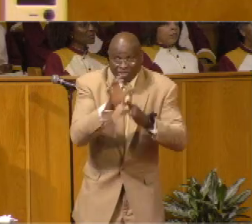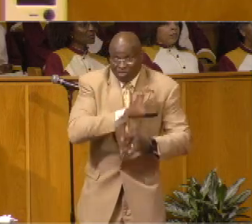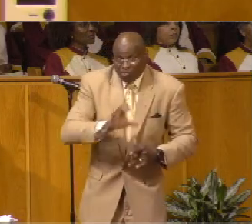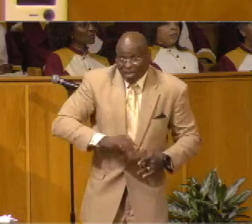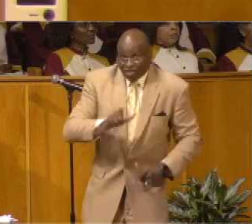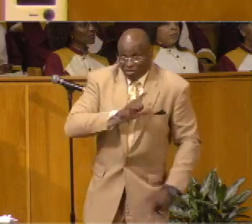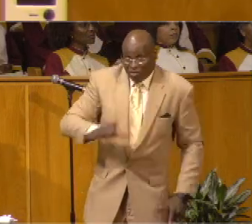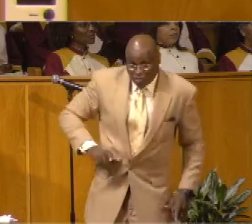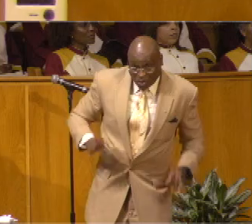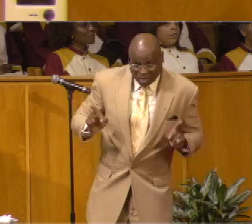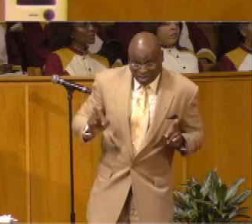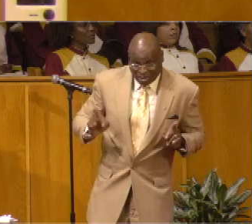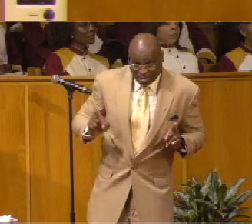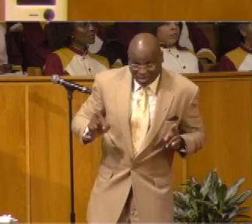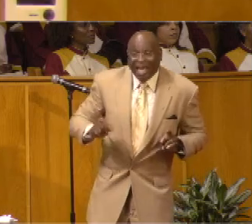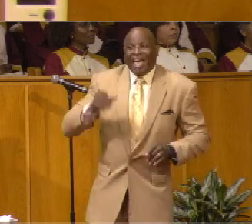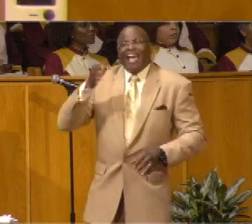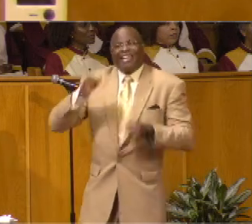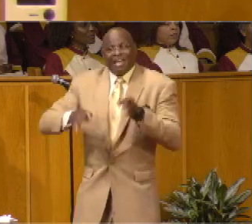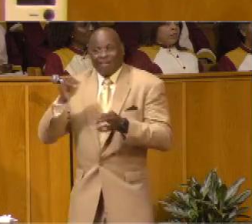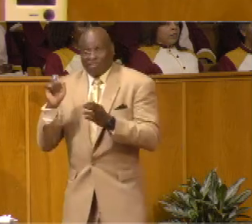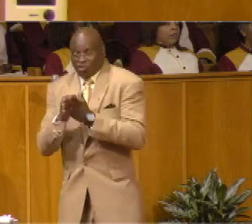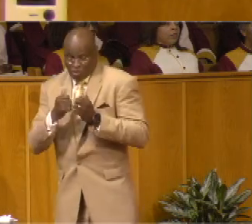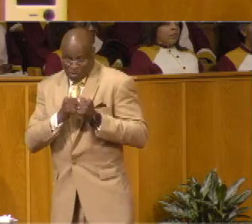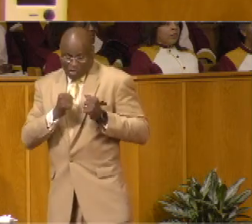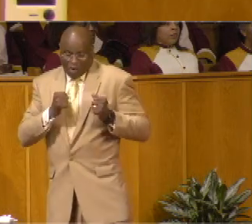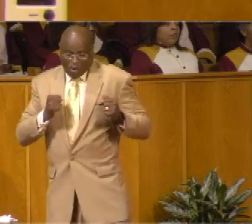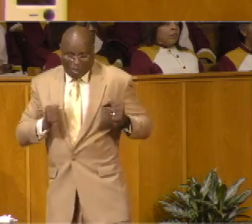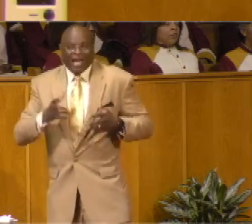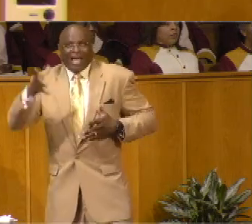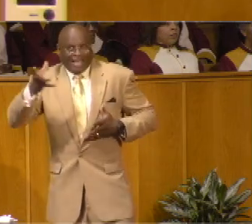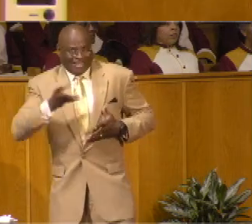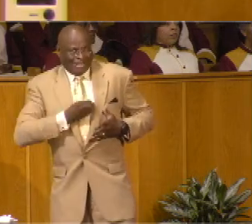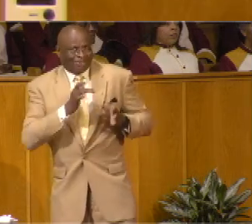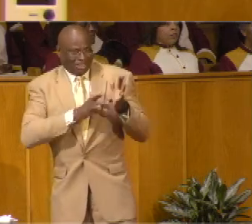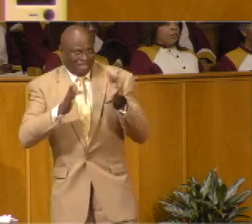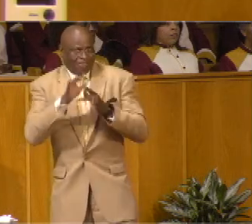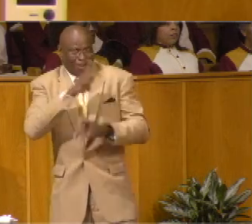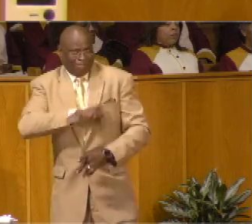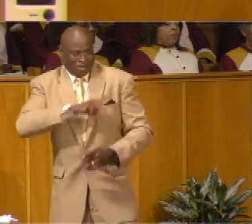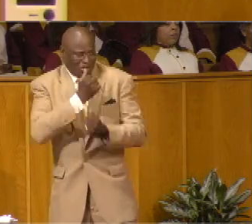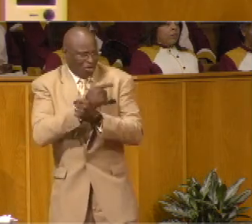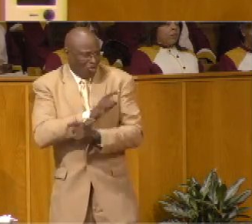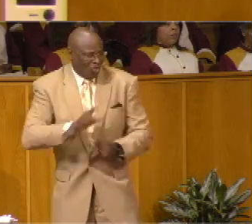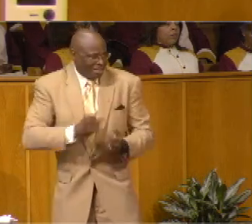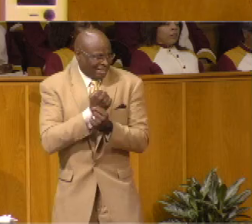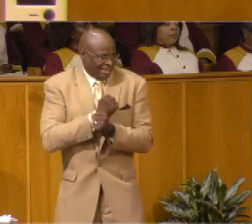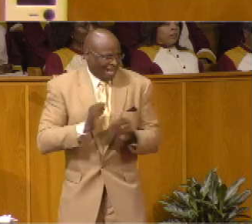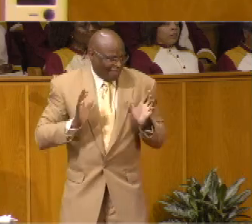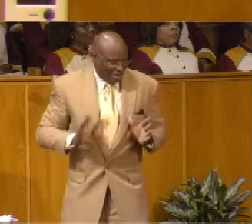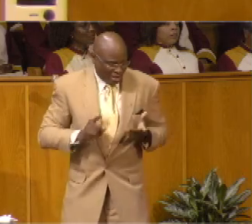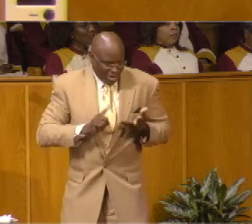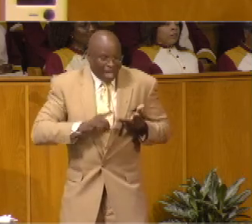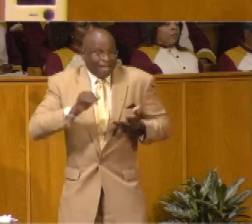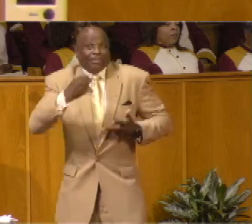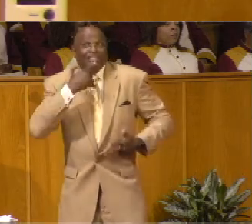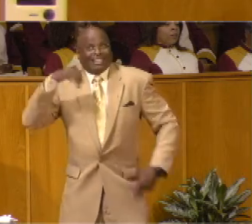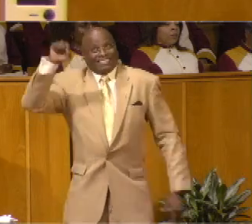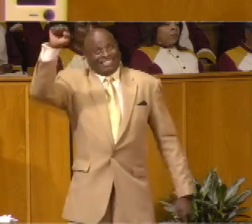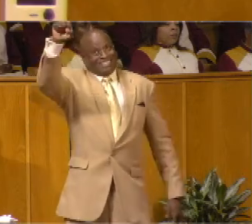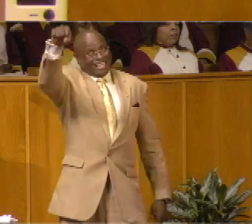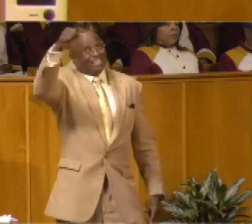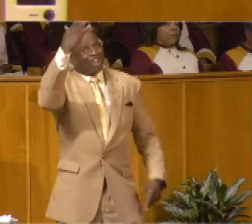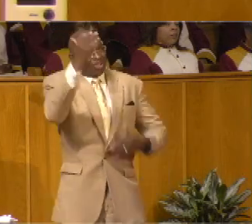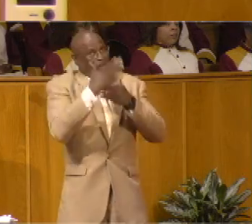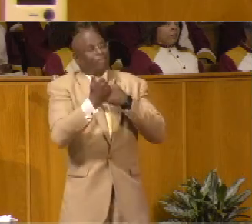is Lord, and if you've ever opened your heart and confessed Him as your personal Lord and Savior, if you've said yes to the call